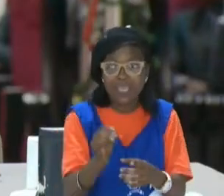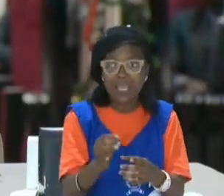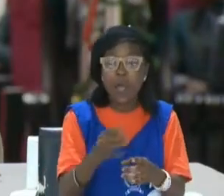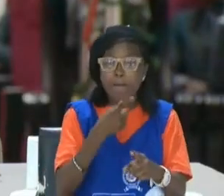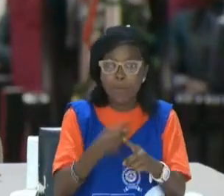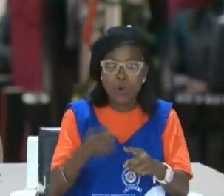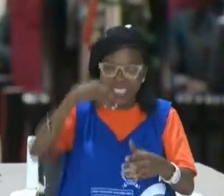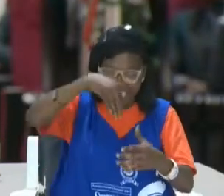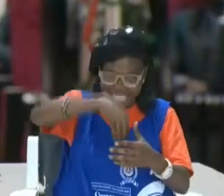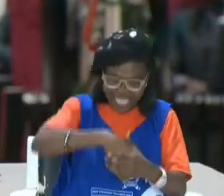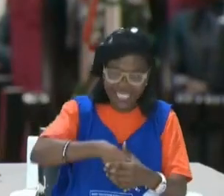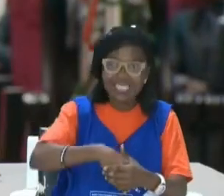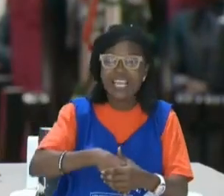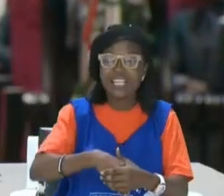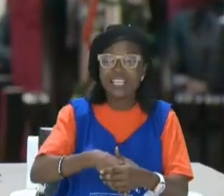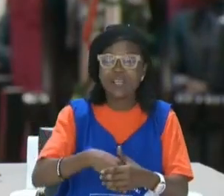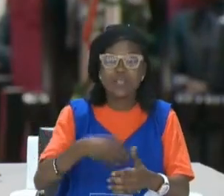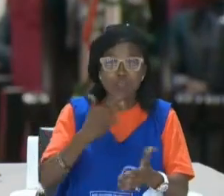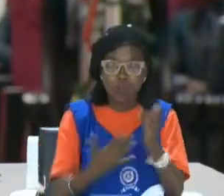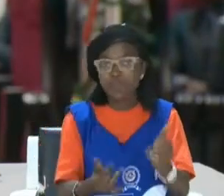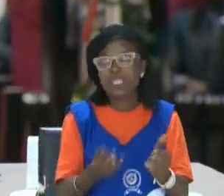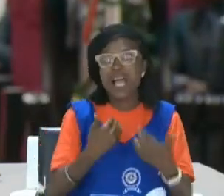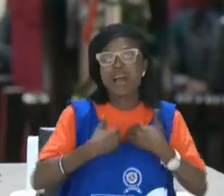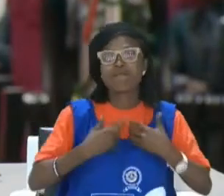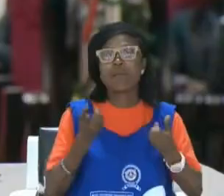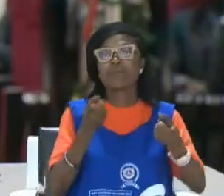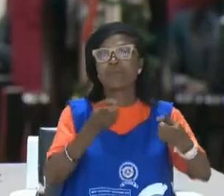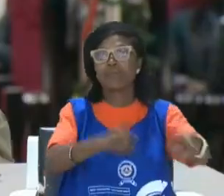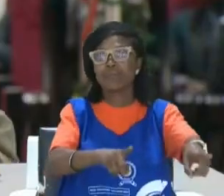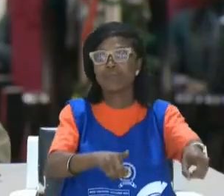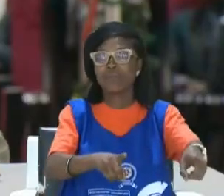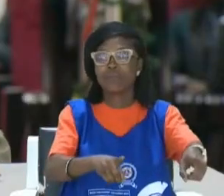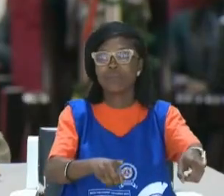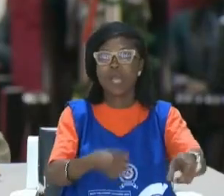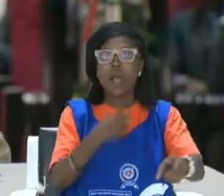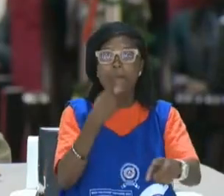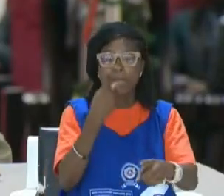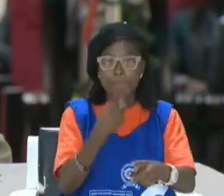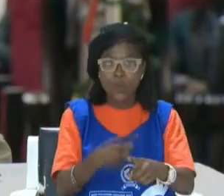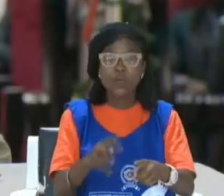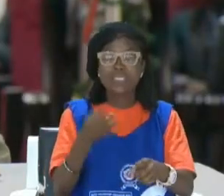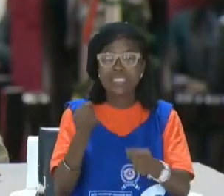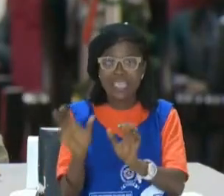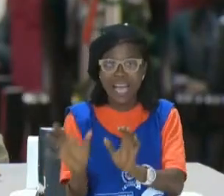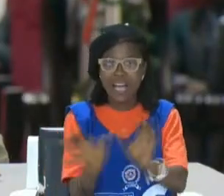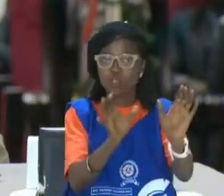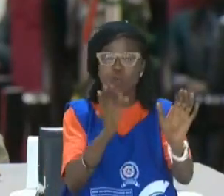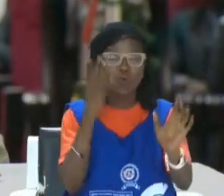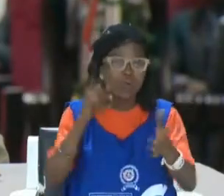but on the inside, something had happened. And the action will begin to show.